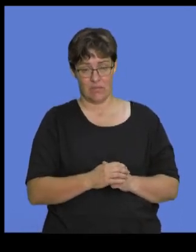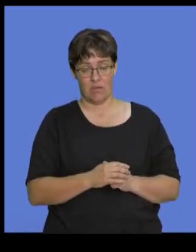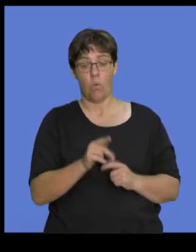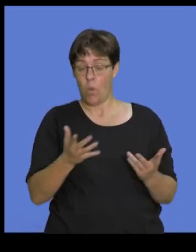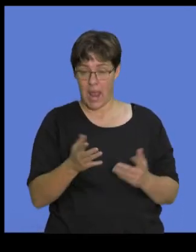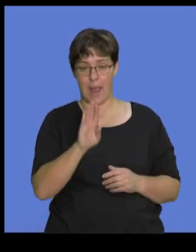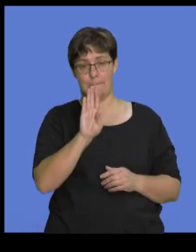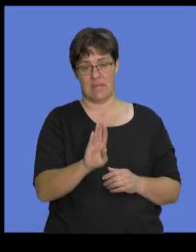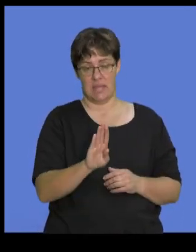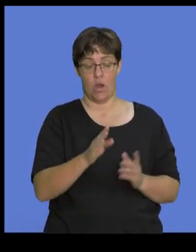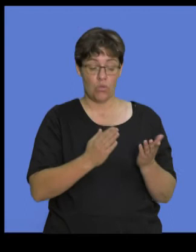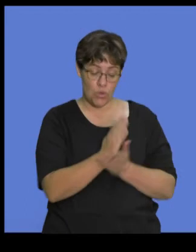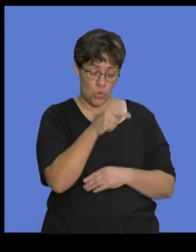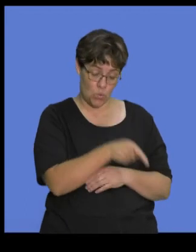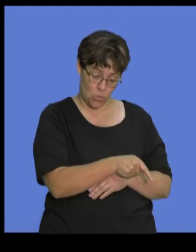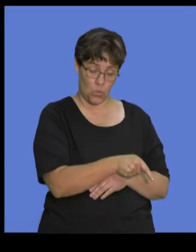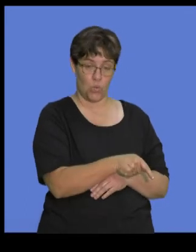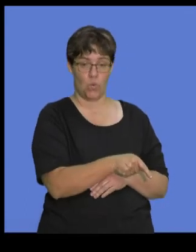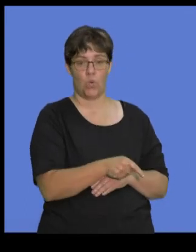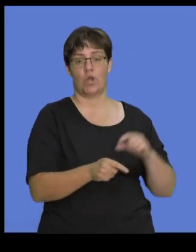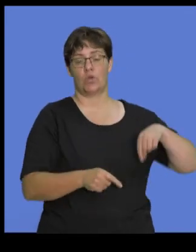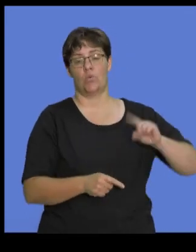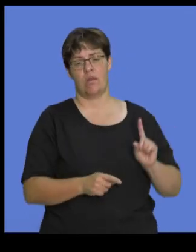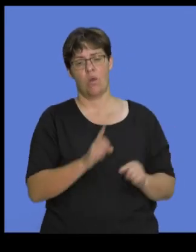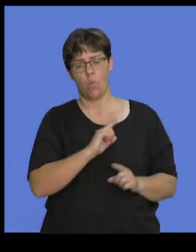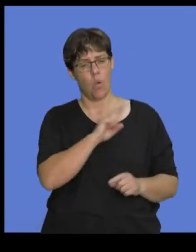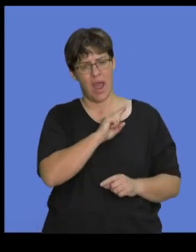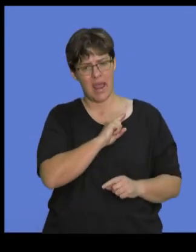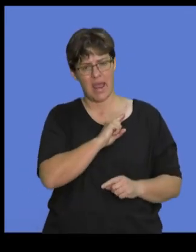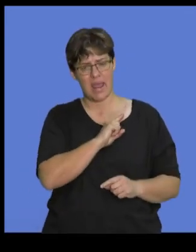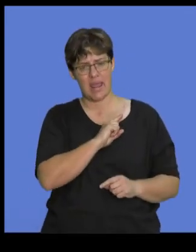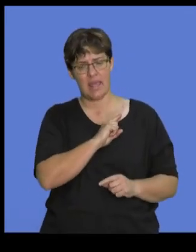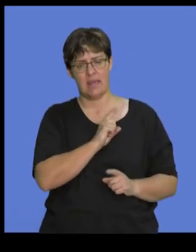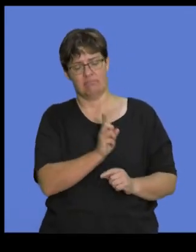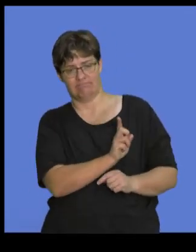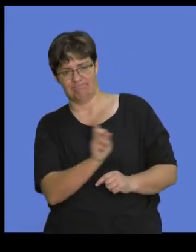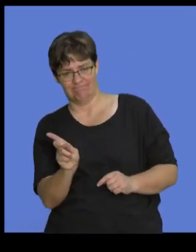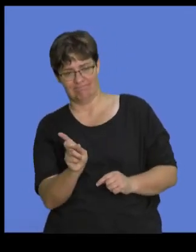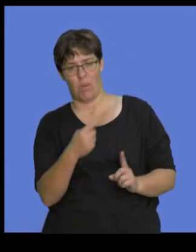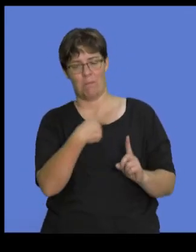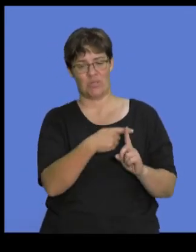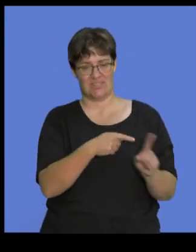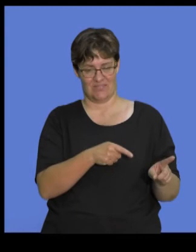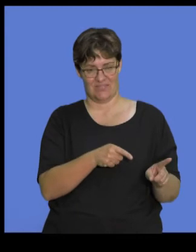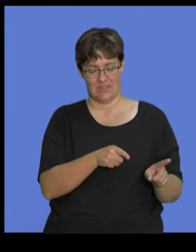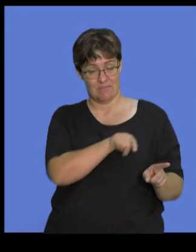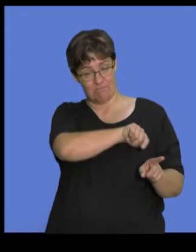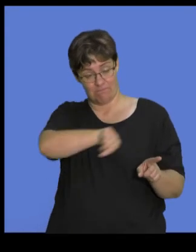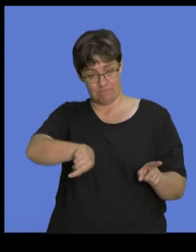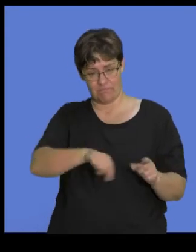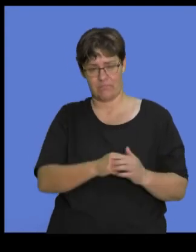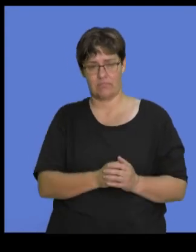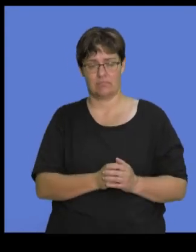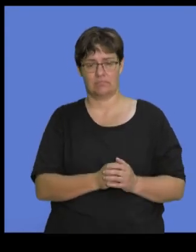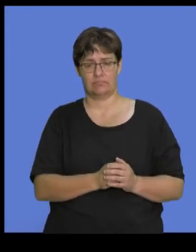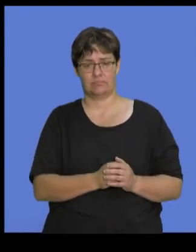B due to Q1. Why is it in that direction? We've demonstrated that using the simulator, okay? What